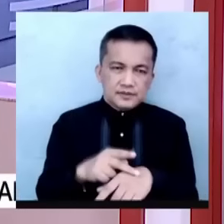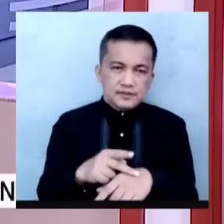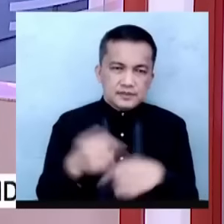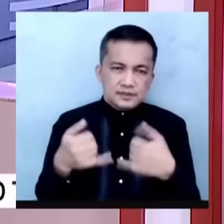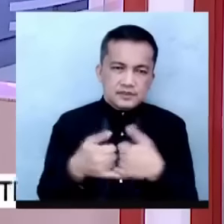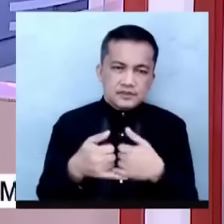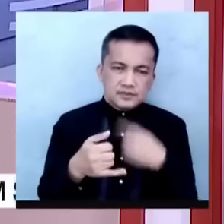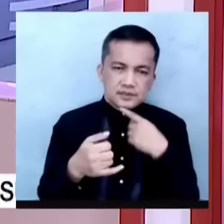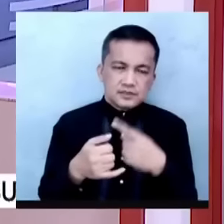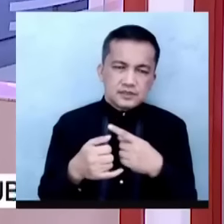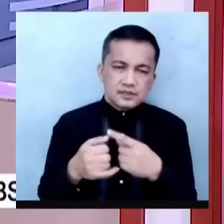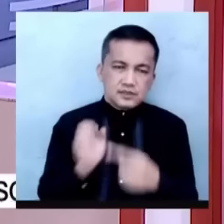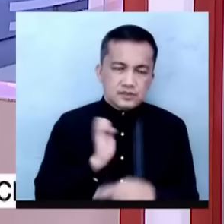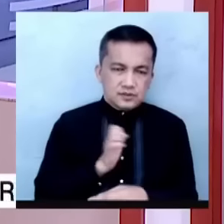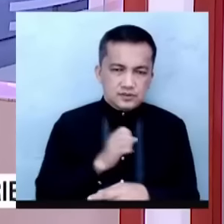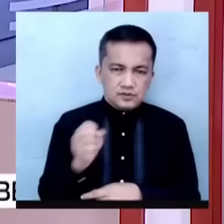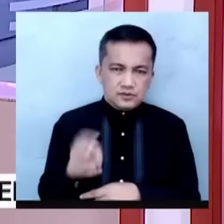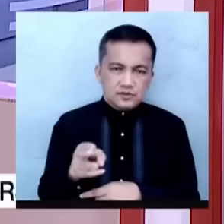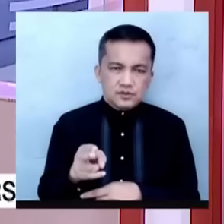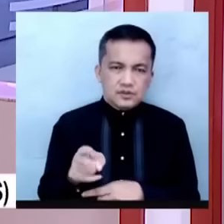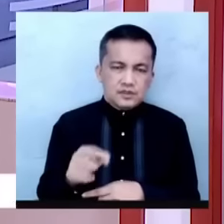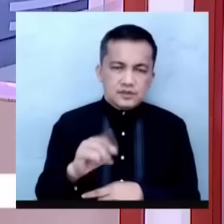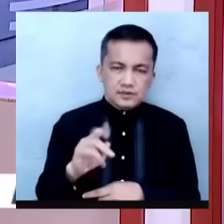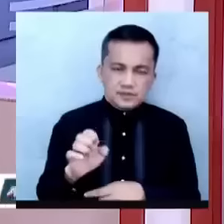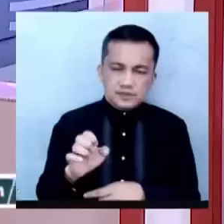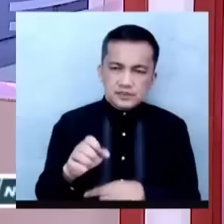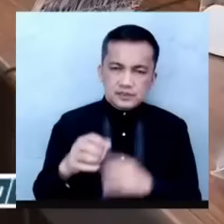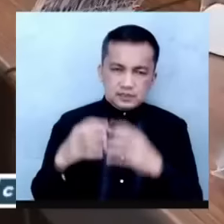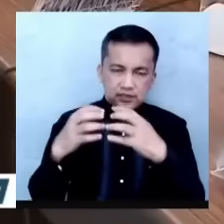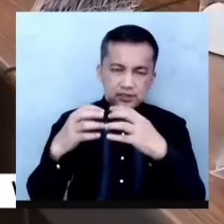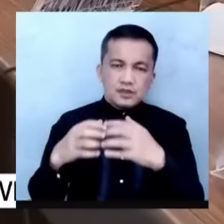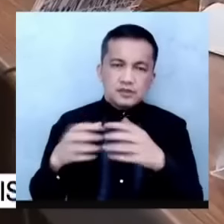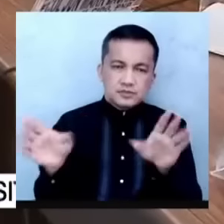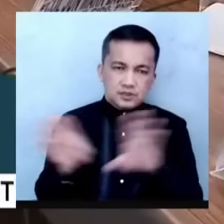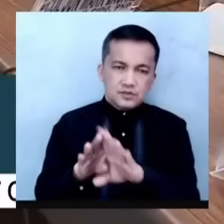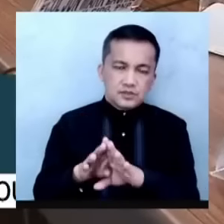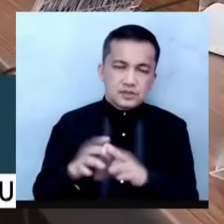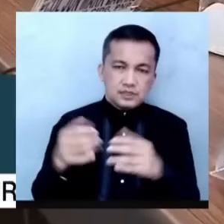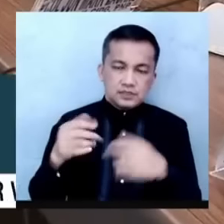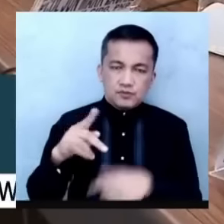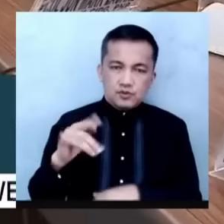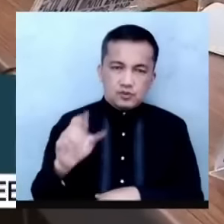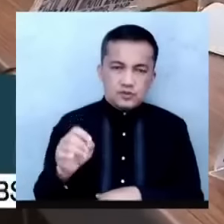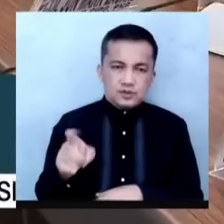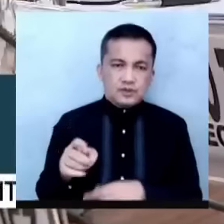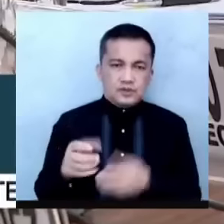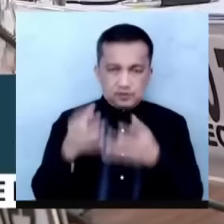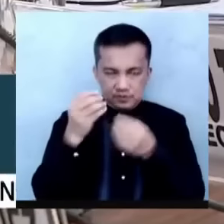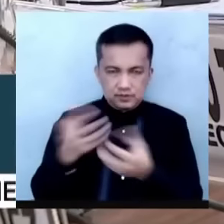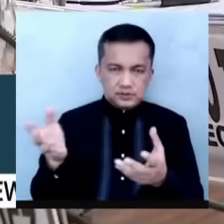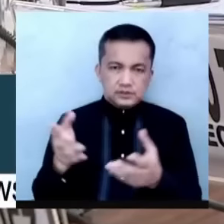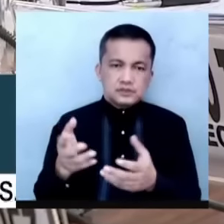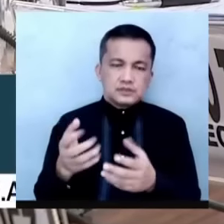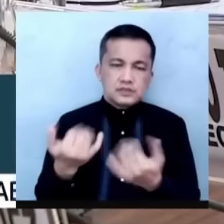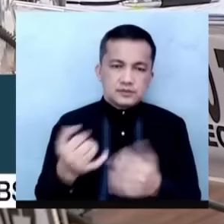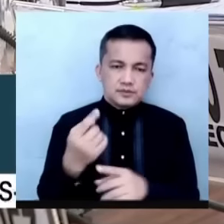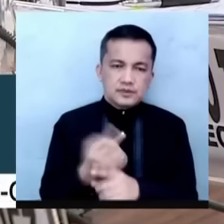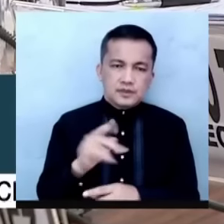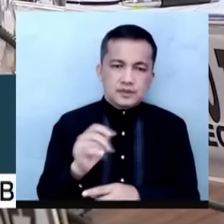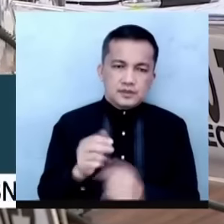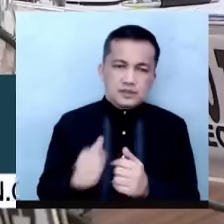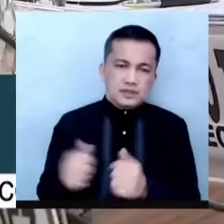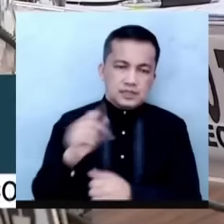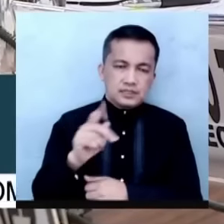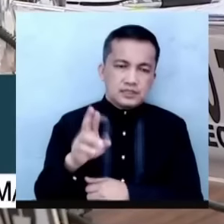outlining the phased shutdown of offshore gaming operators by year end will be released released within the month. PACOR Chairman Alejandro